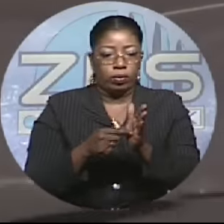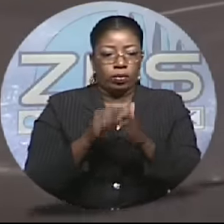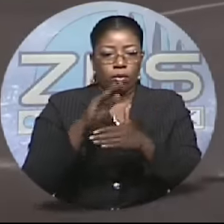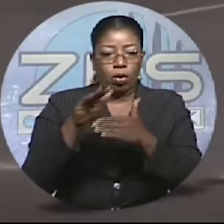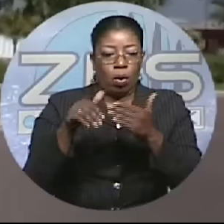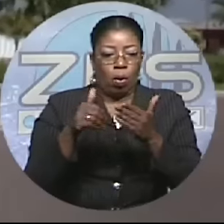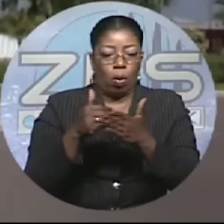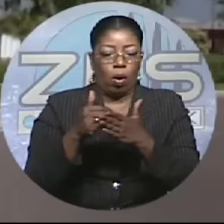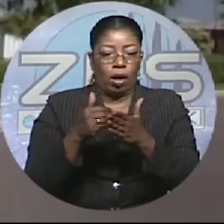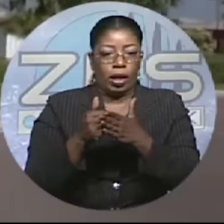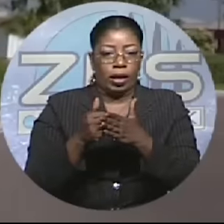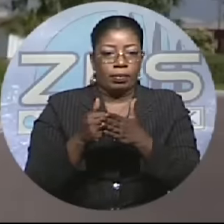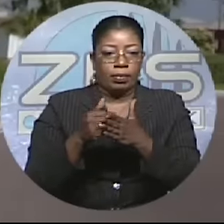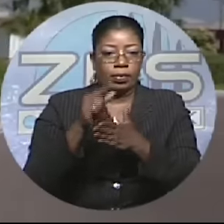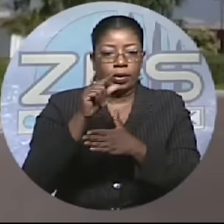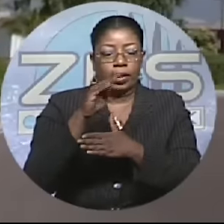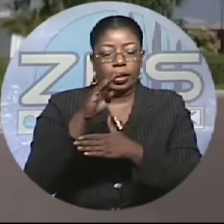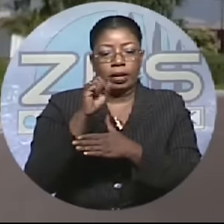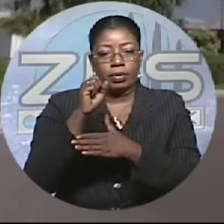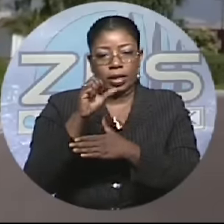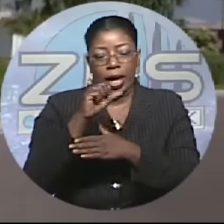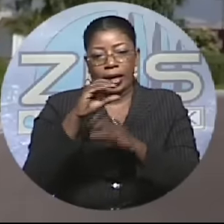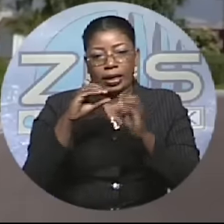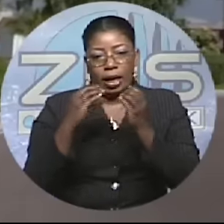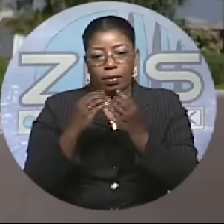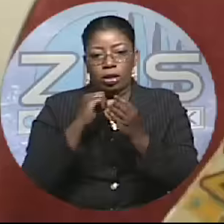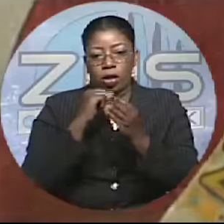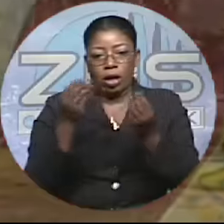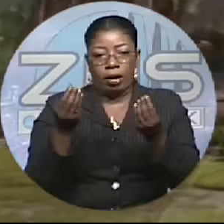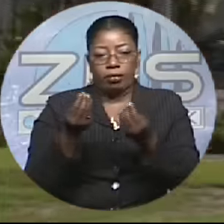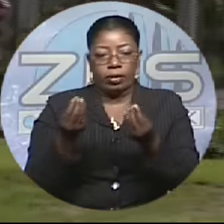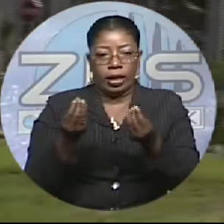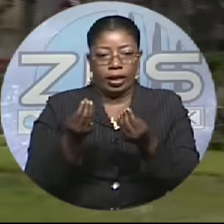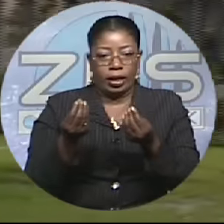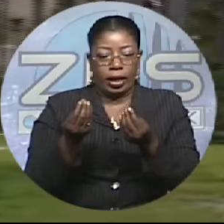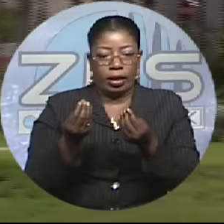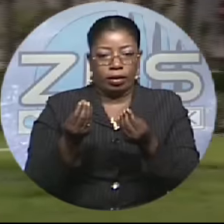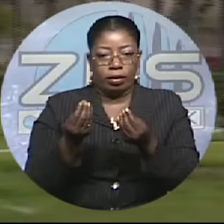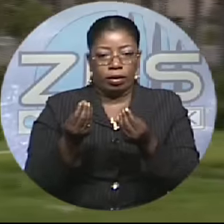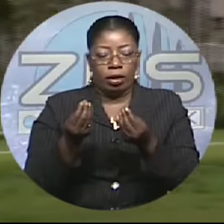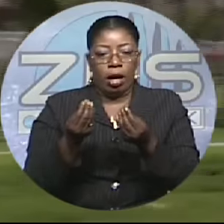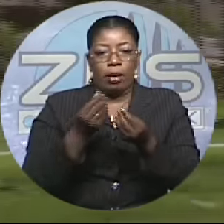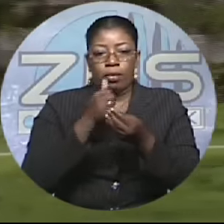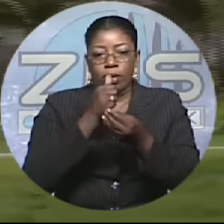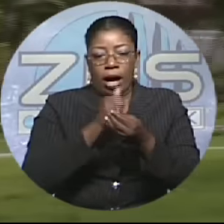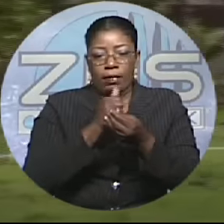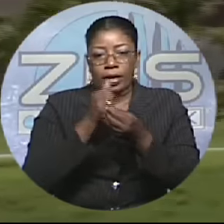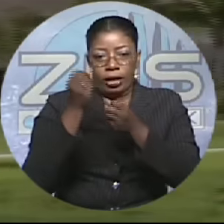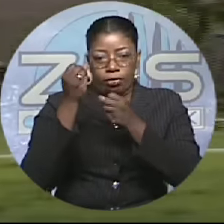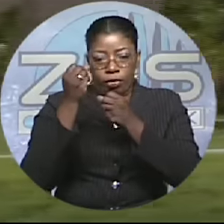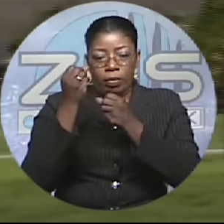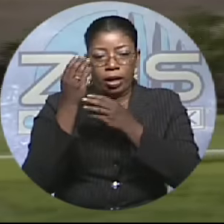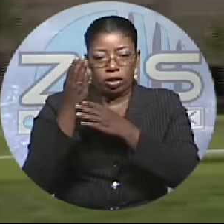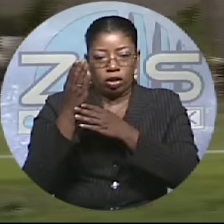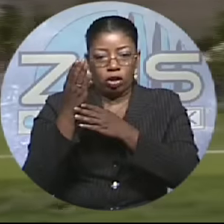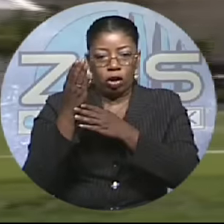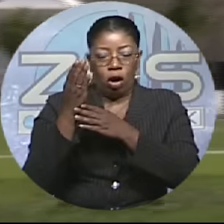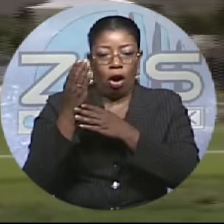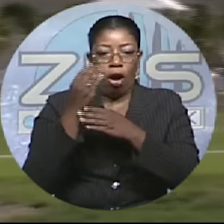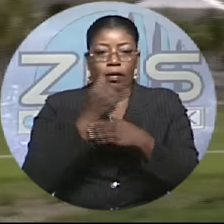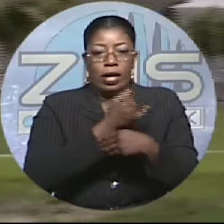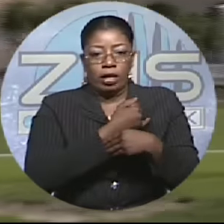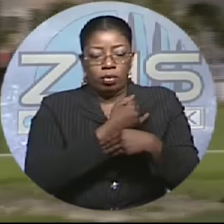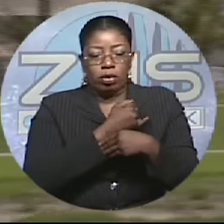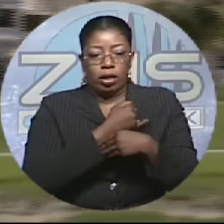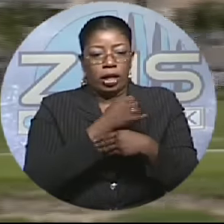& Company and since then has not been in possession of any confidential information relating to Mr. Ersmerlian or any of